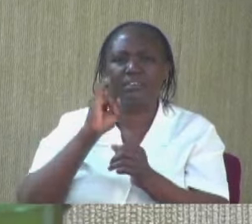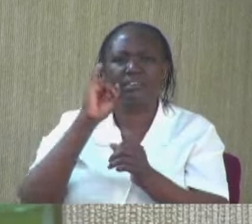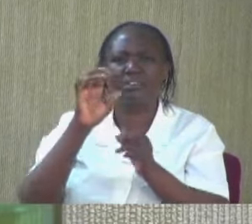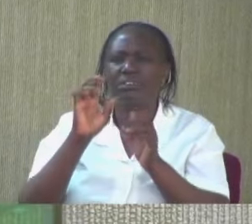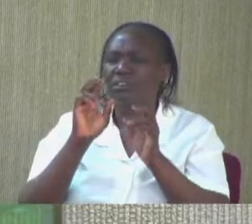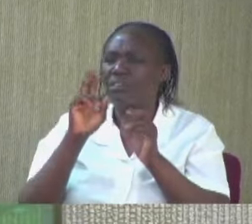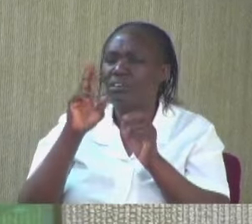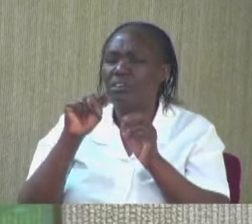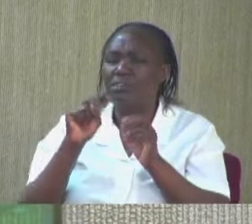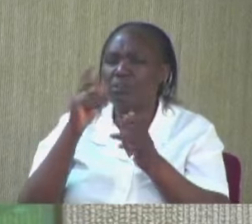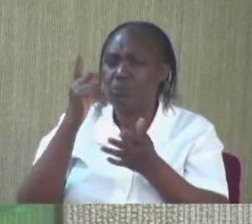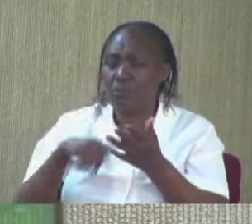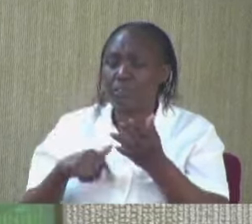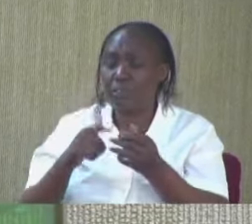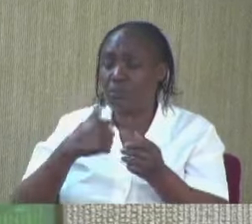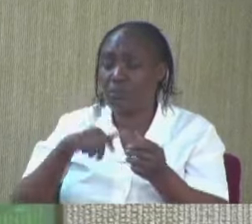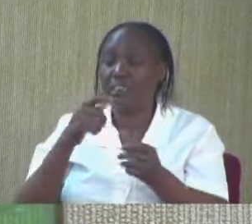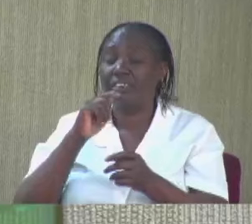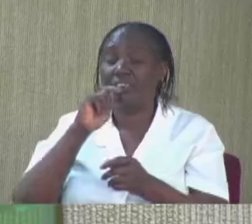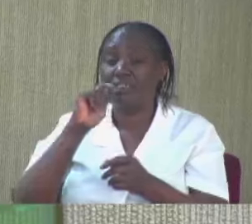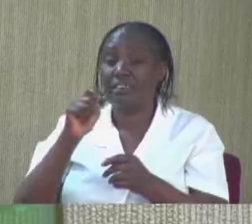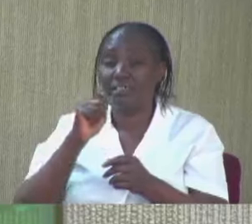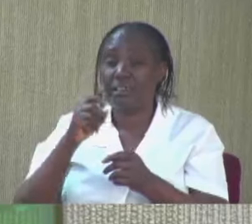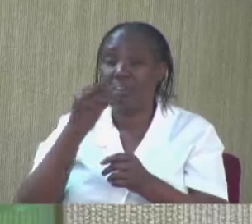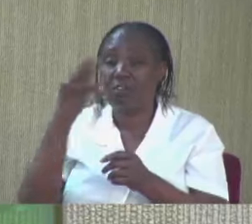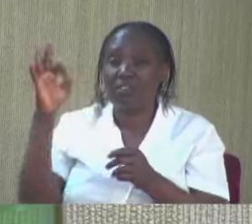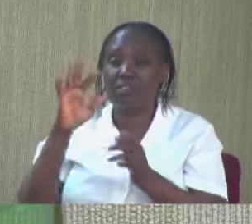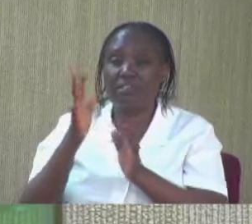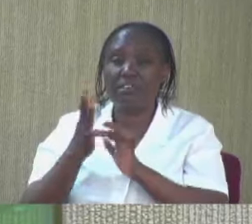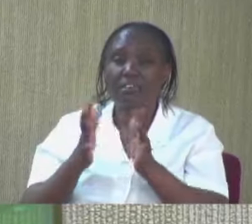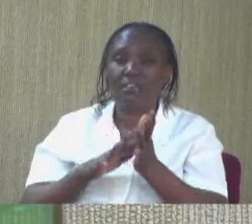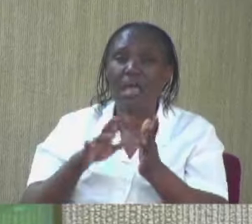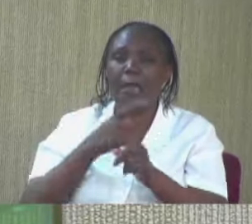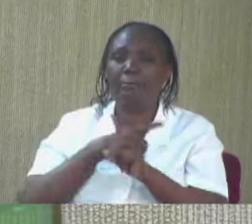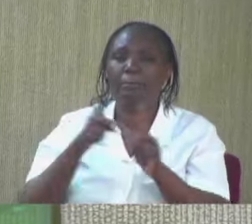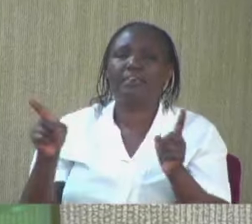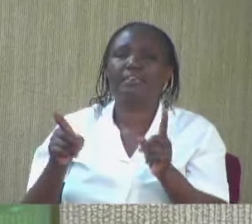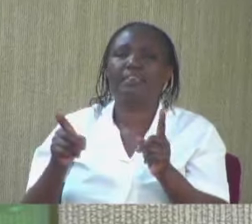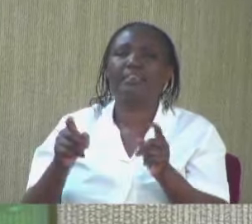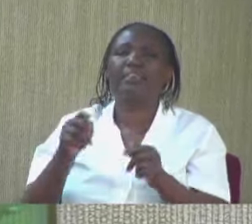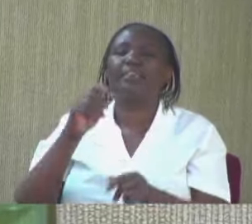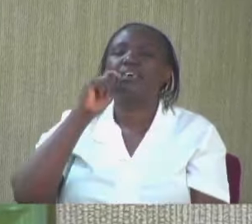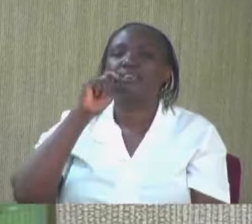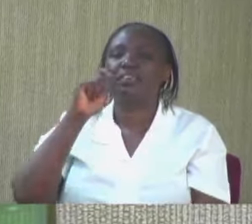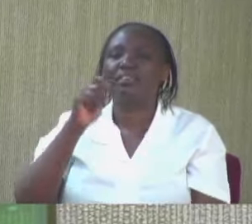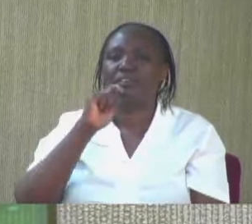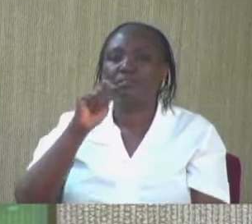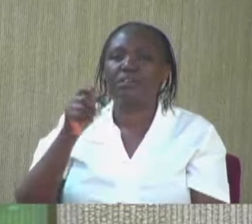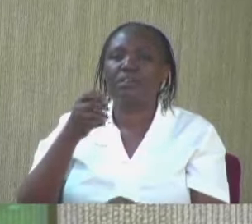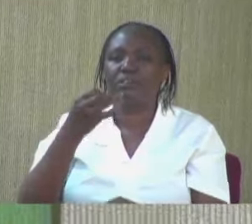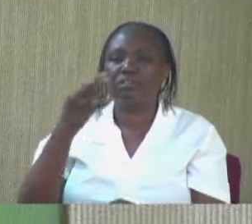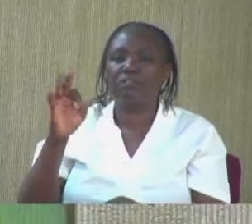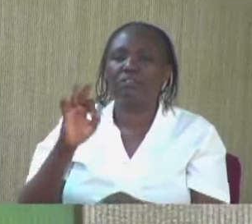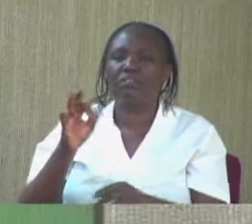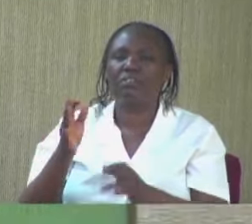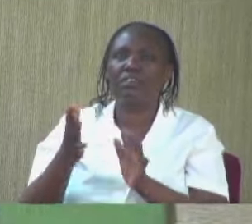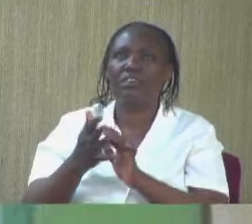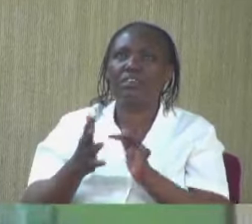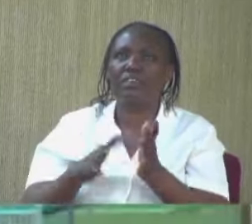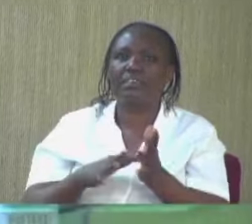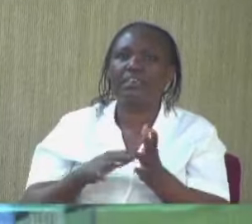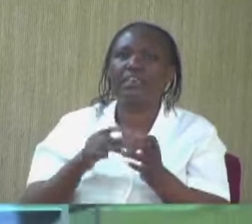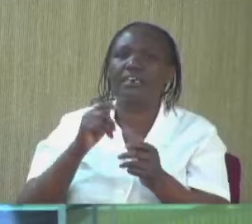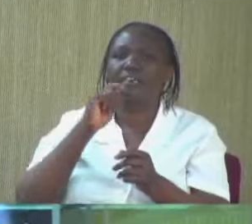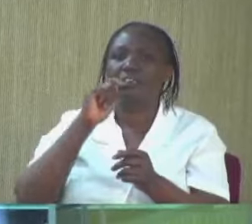we testify of Jesus. It is the testimony of Jesus. It is his testimony. It